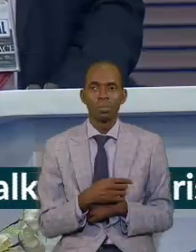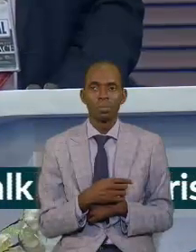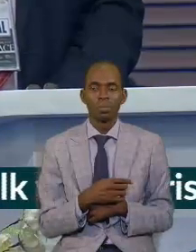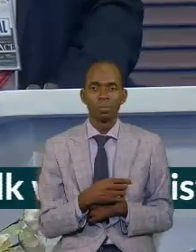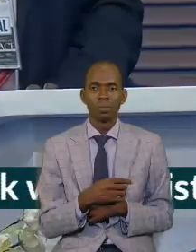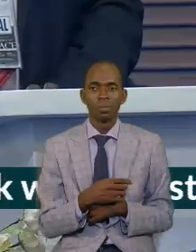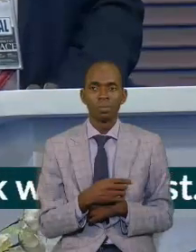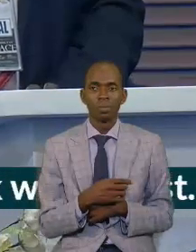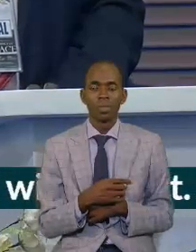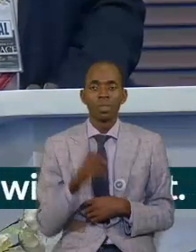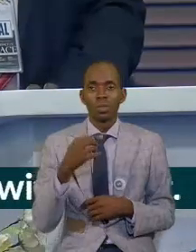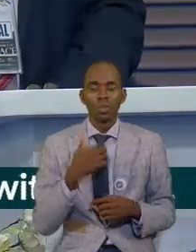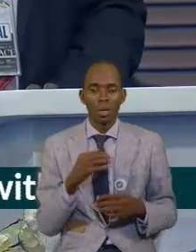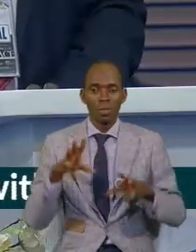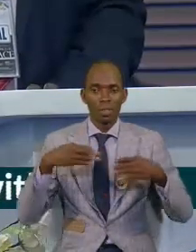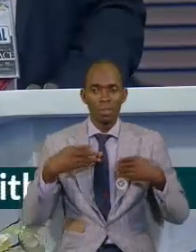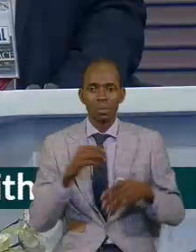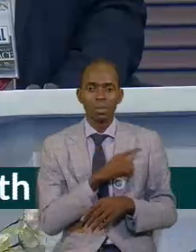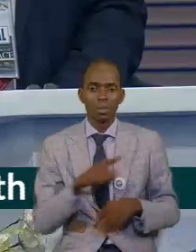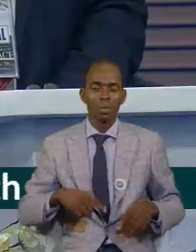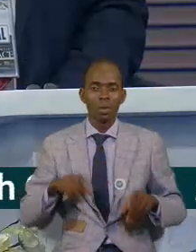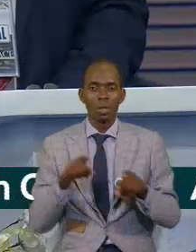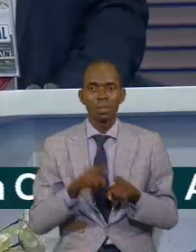sauveur. Choosing the Lord as your Savior.